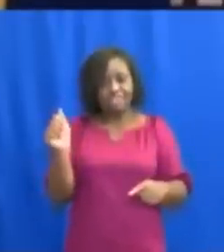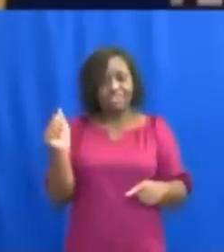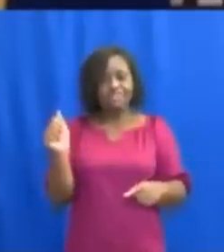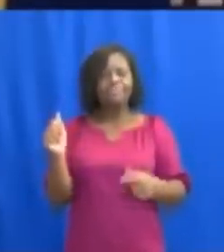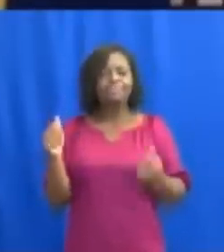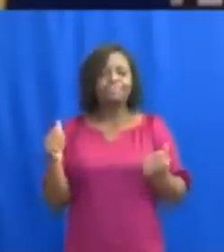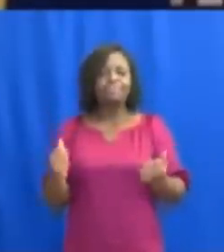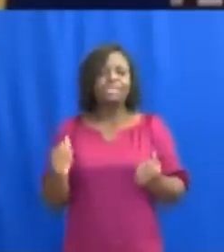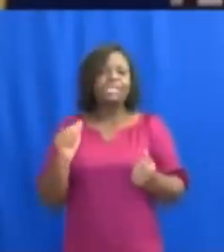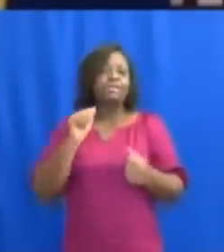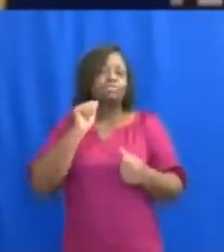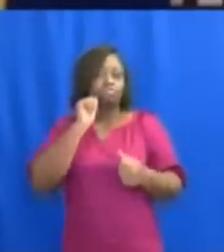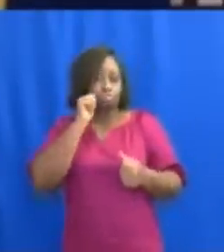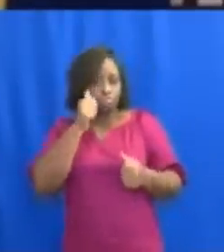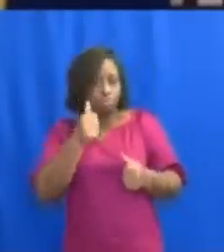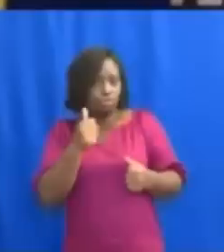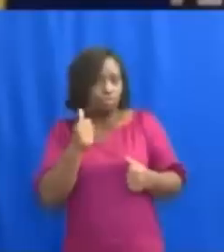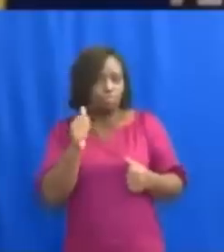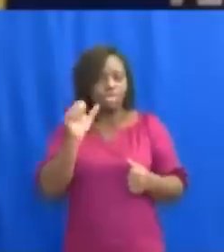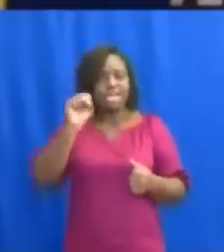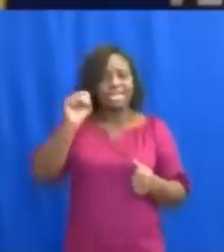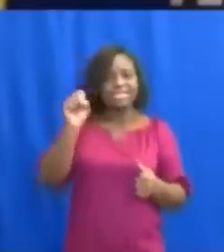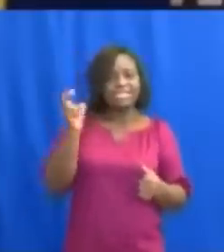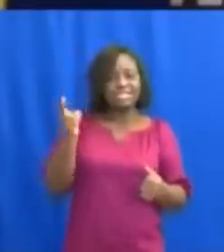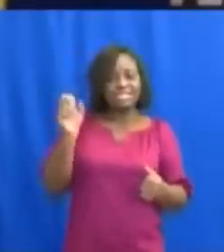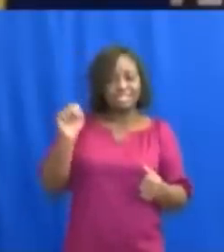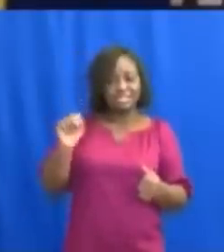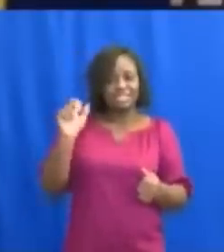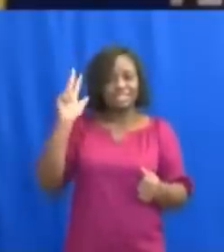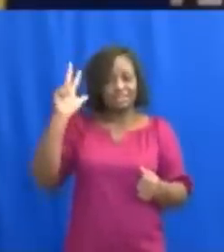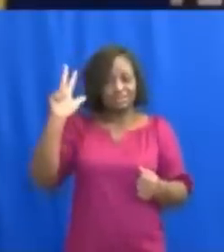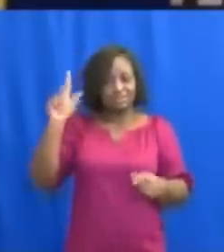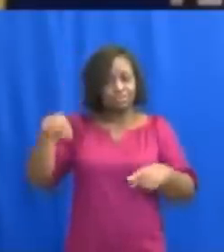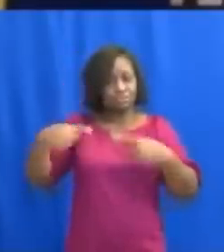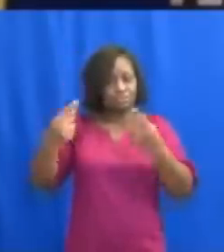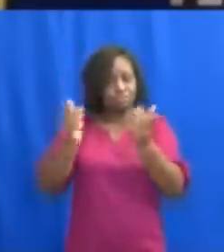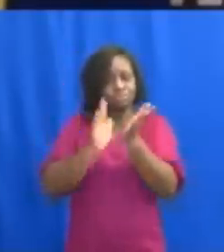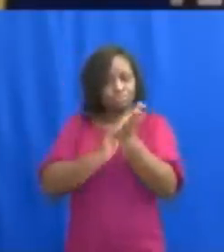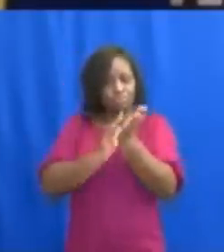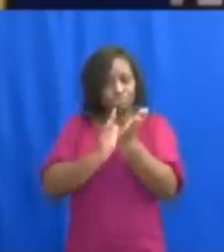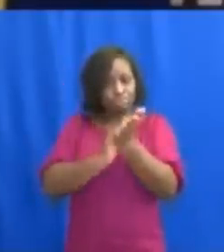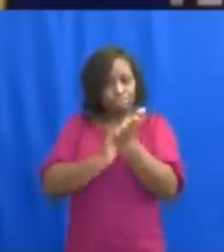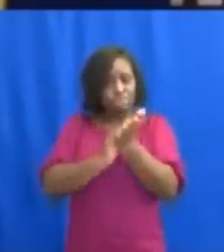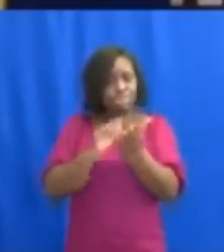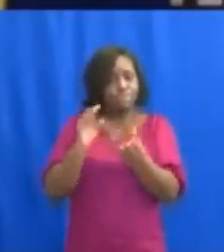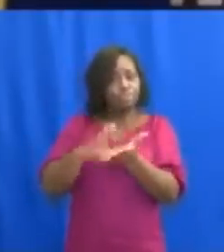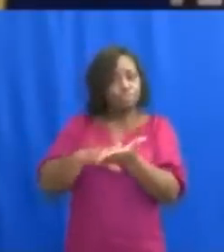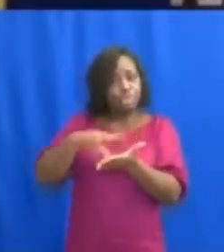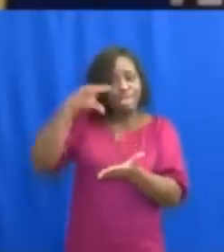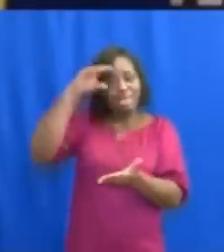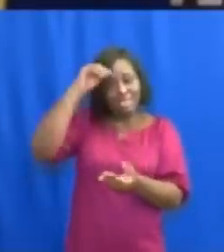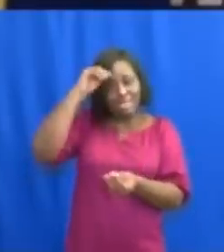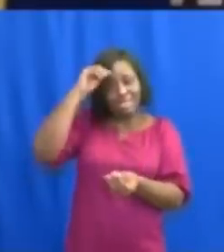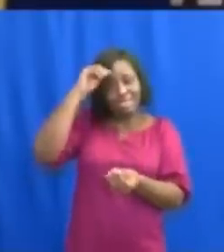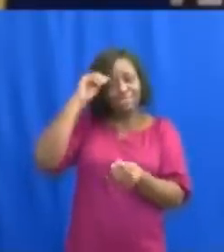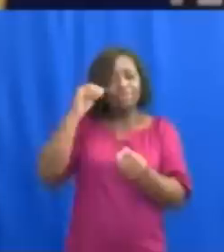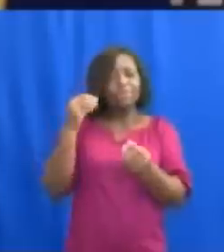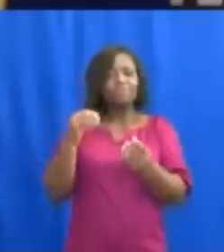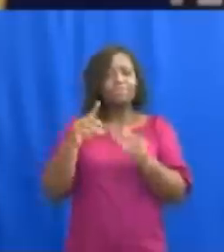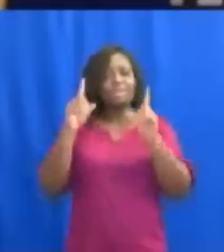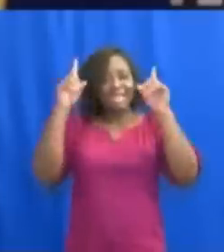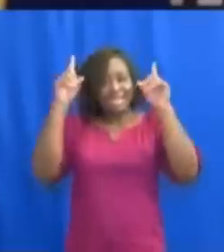SHS3 bi baya school kashi no jin enyo kone ameya kaseni ke ha ame